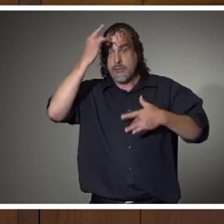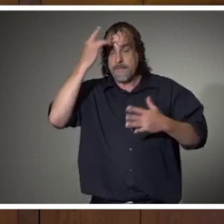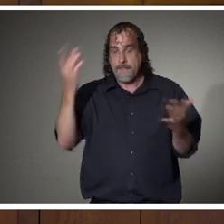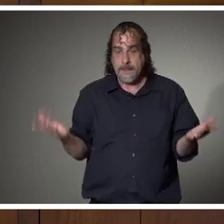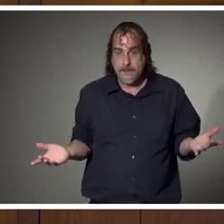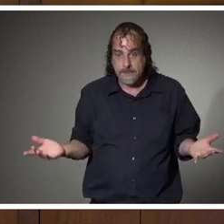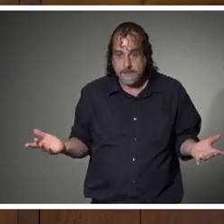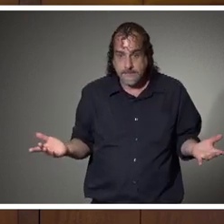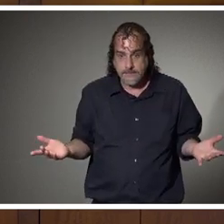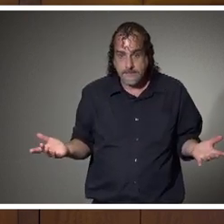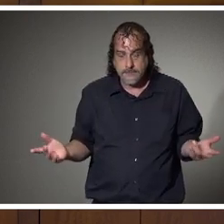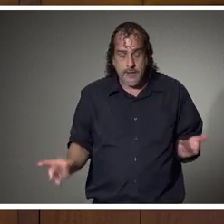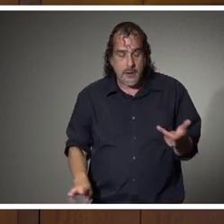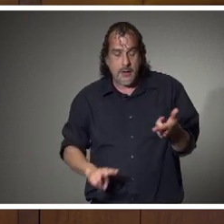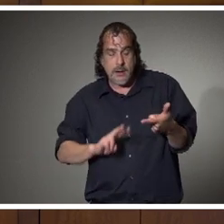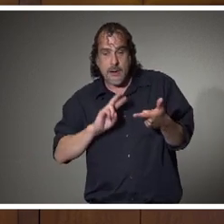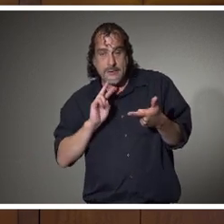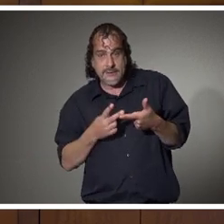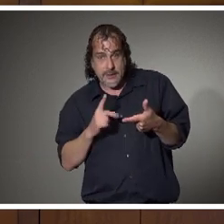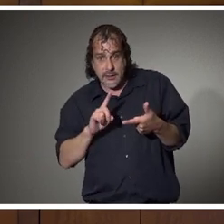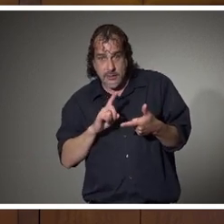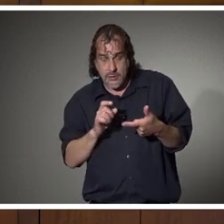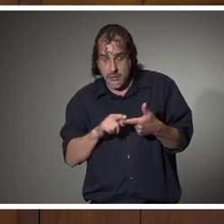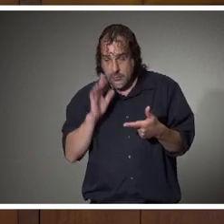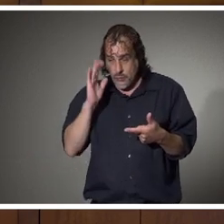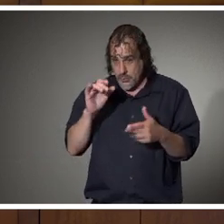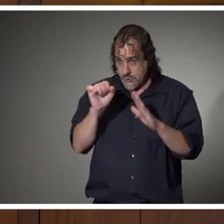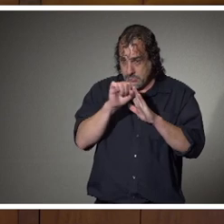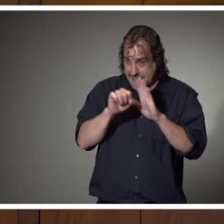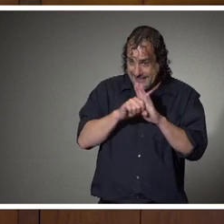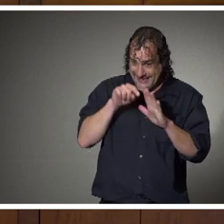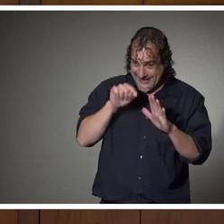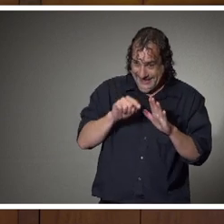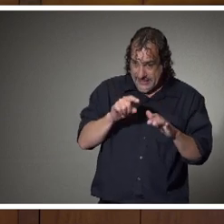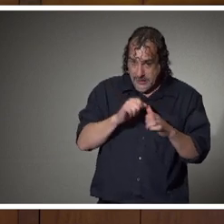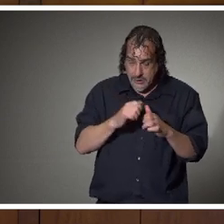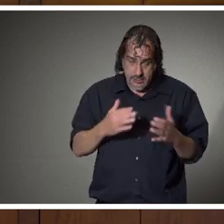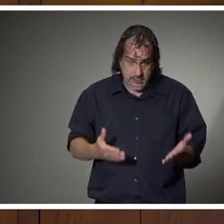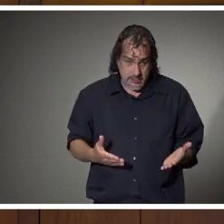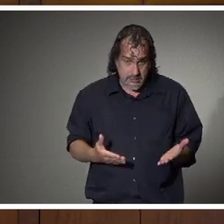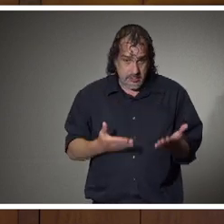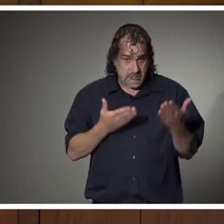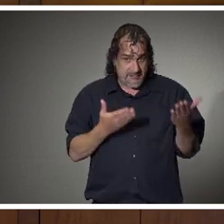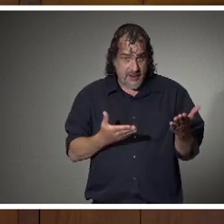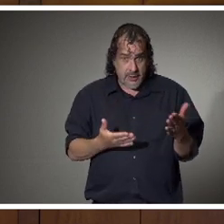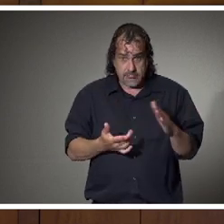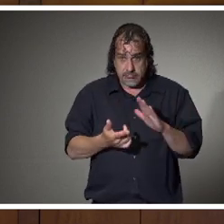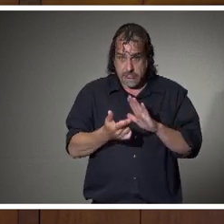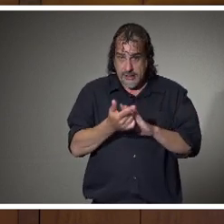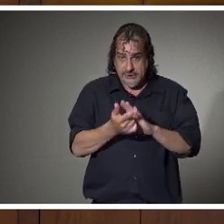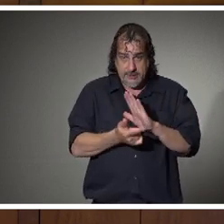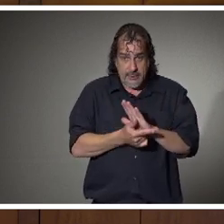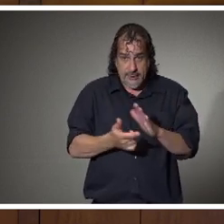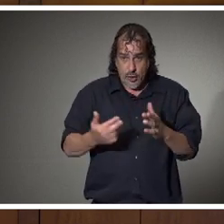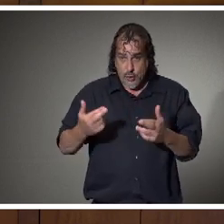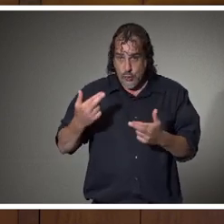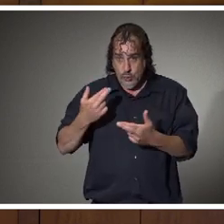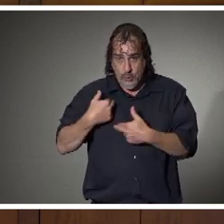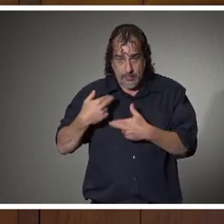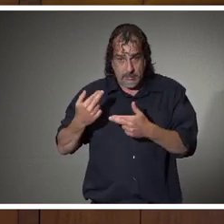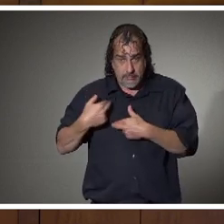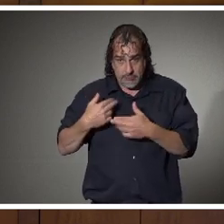The second question is, will the state of Mississippi provide some sort of legal liability